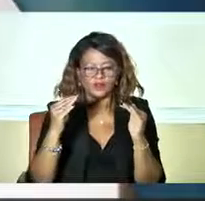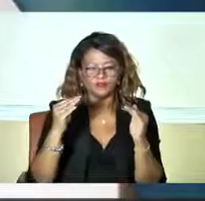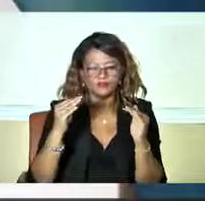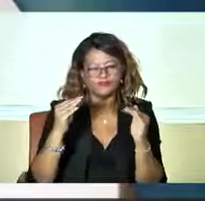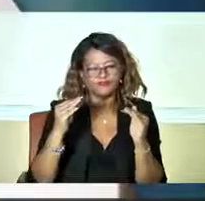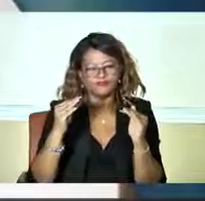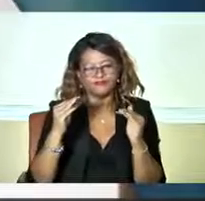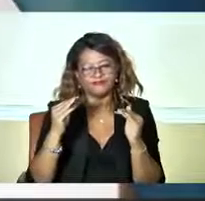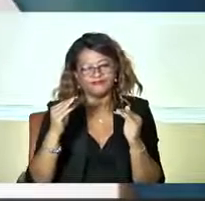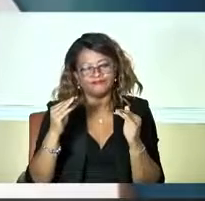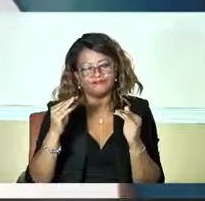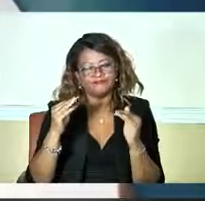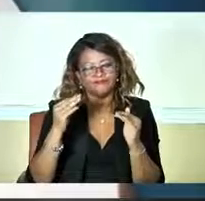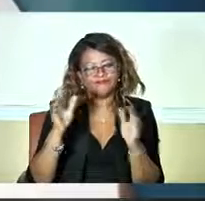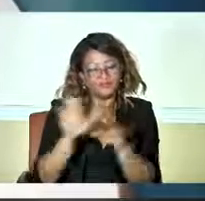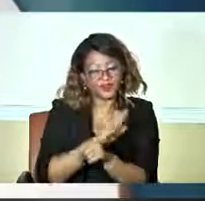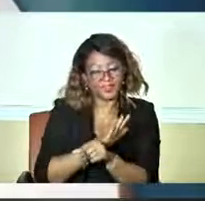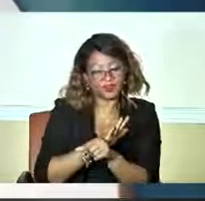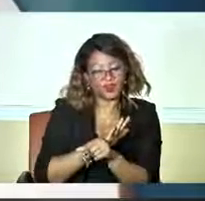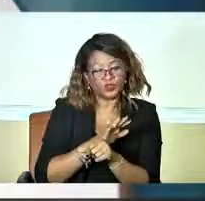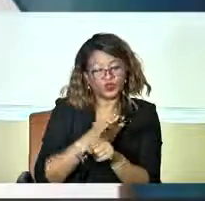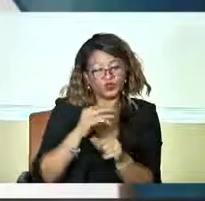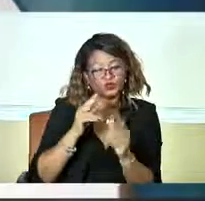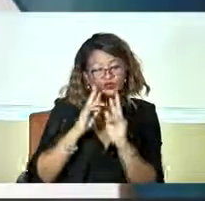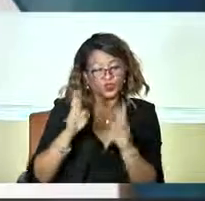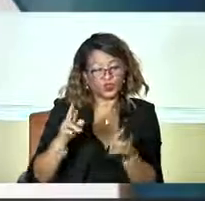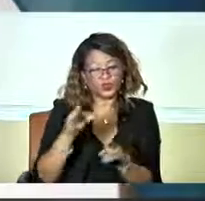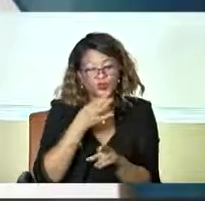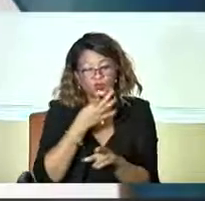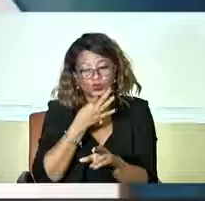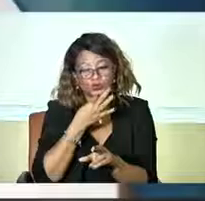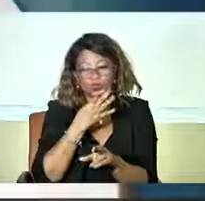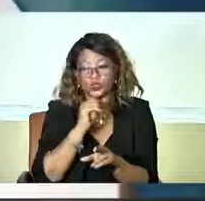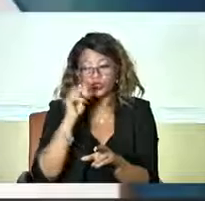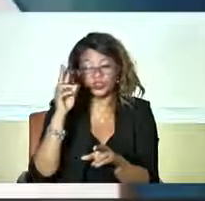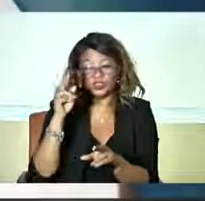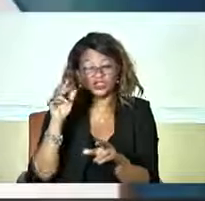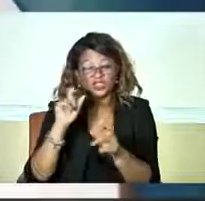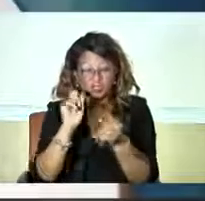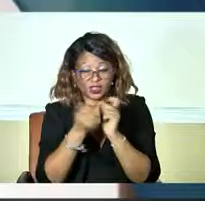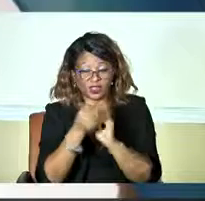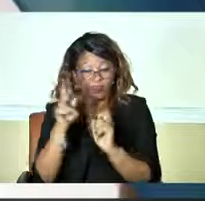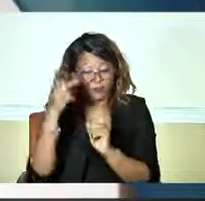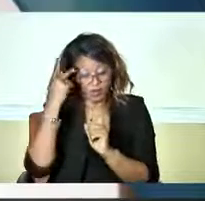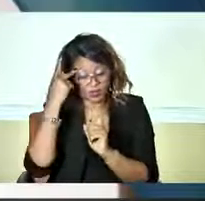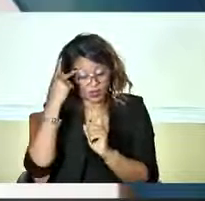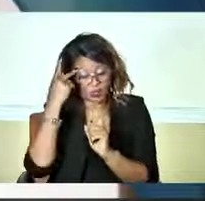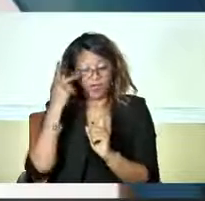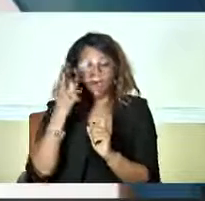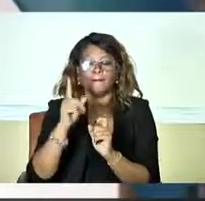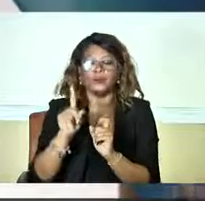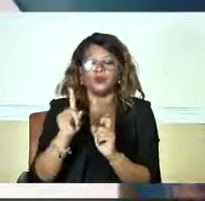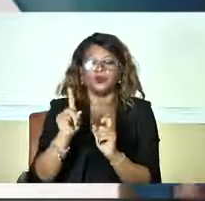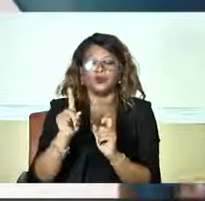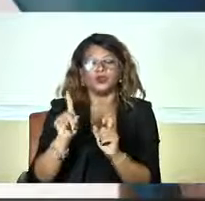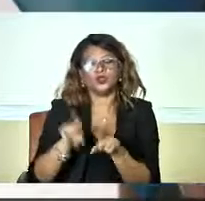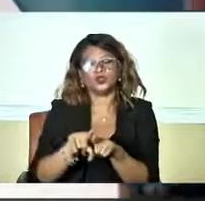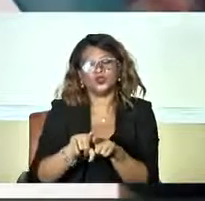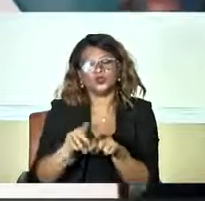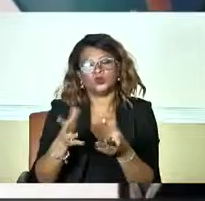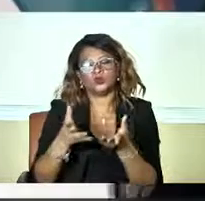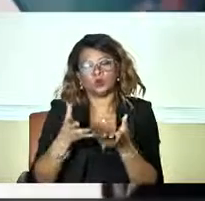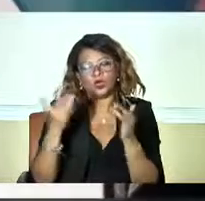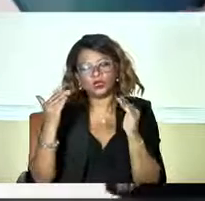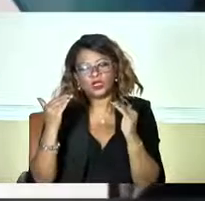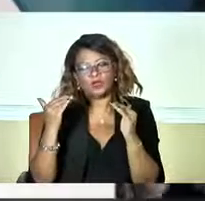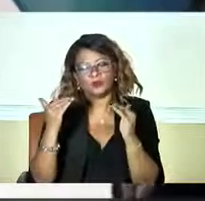results of not just changes in policy, but we expect to have some fruitful results on the ground